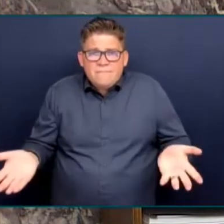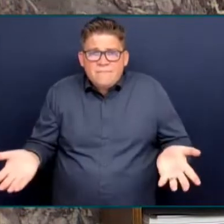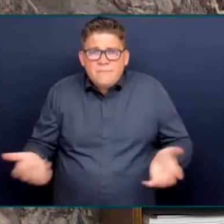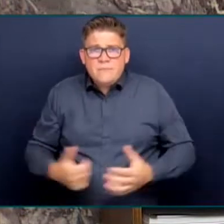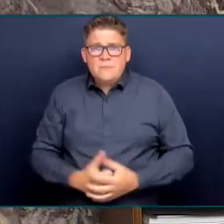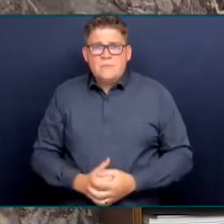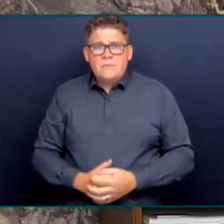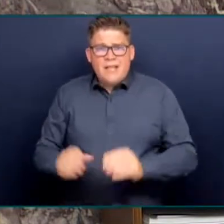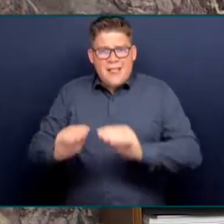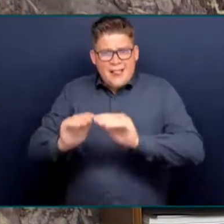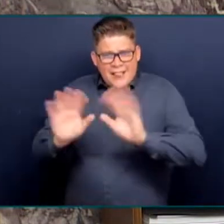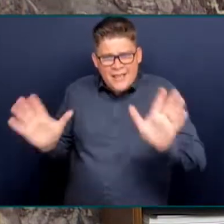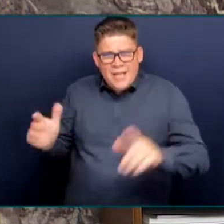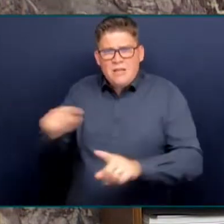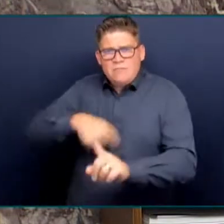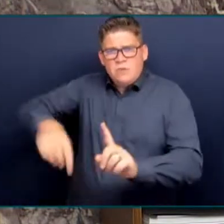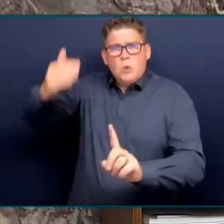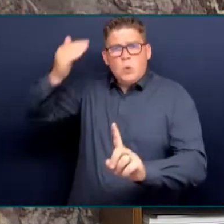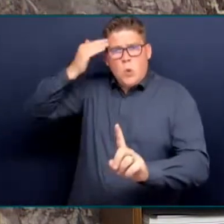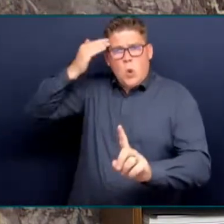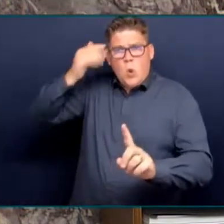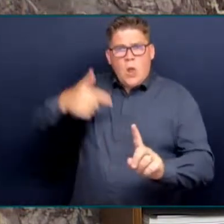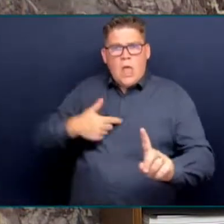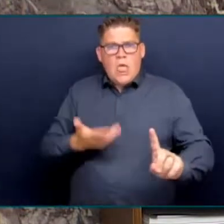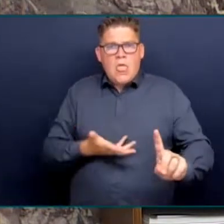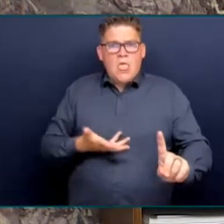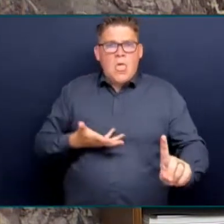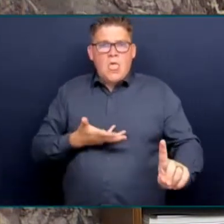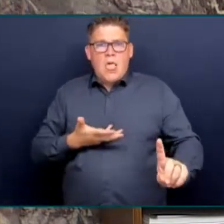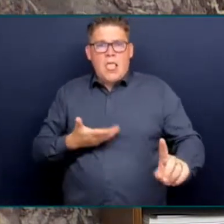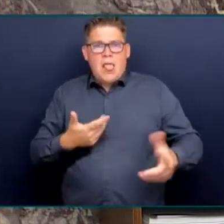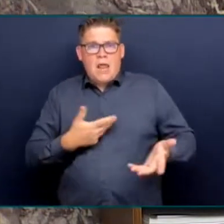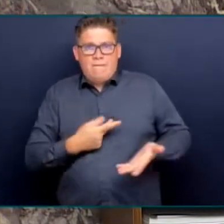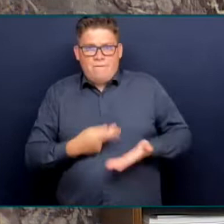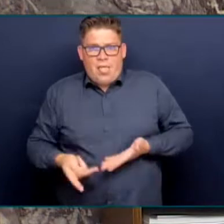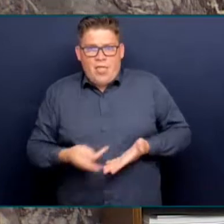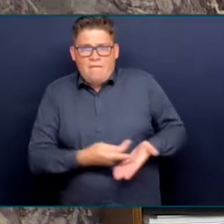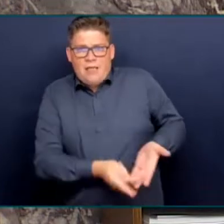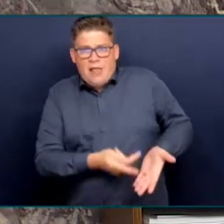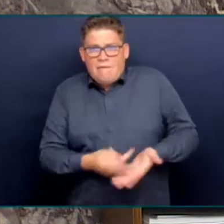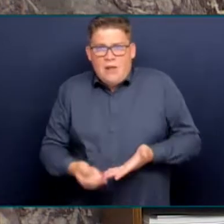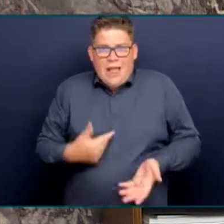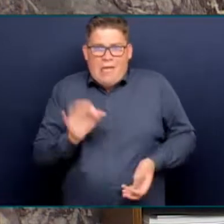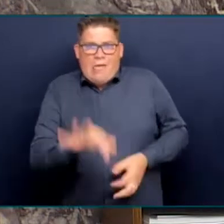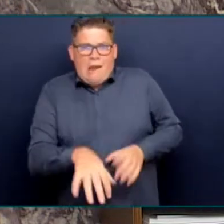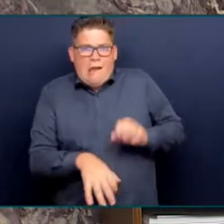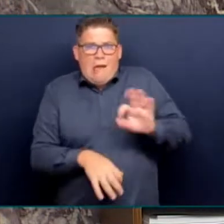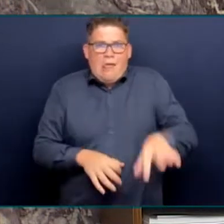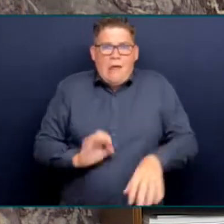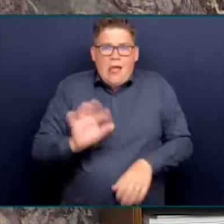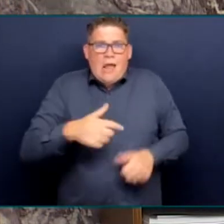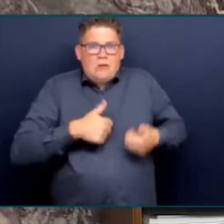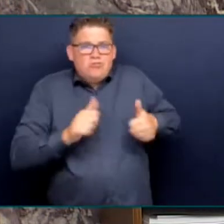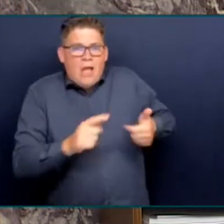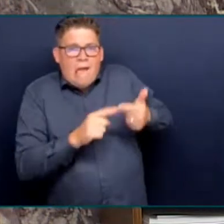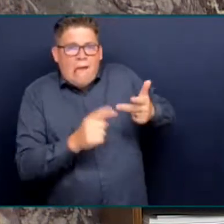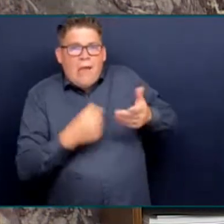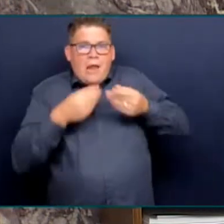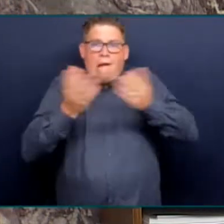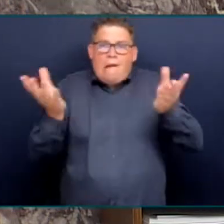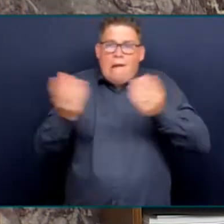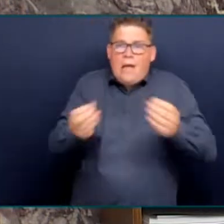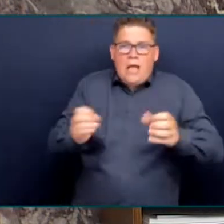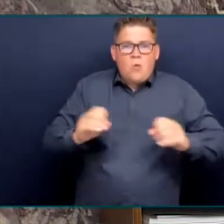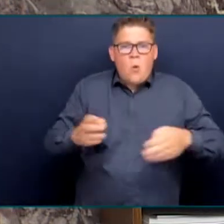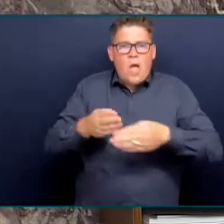he's failing, and nothing that he's tried, nothing that he throws at this, no announcement that he puts out there, none of it is working.